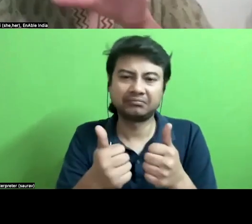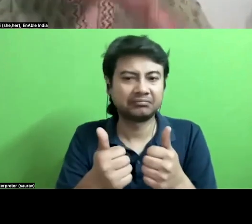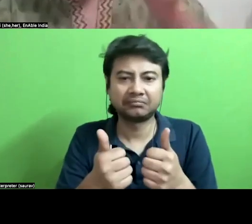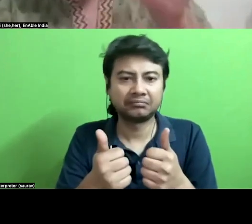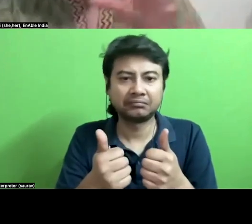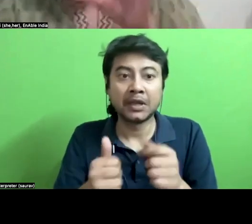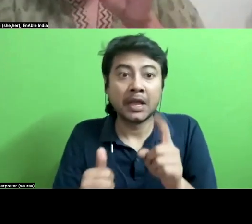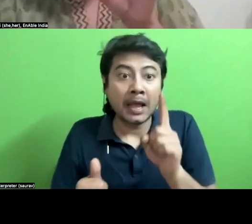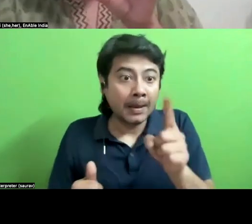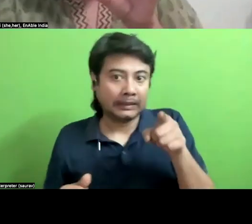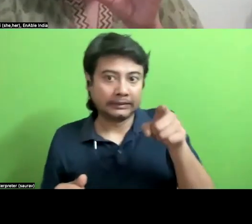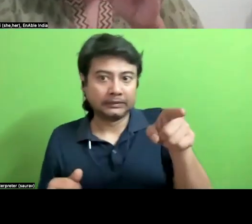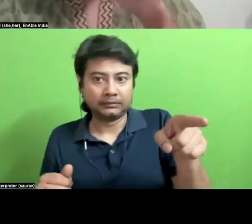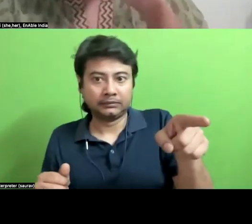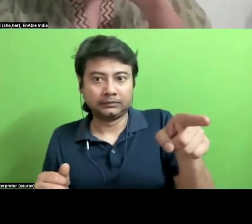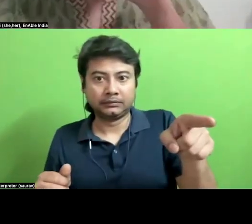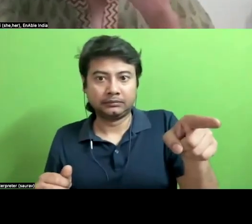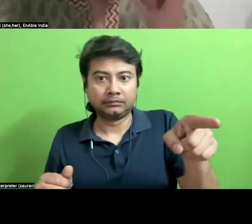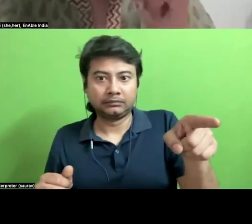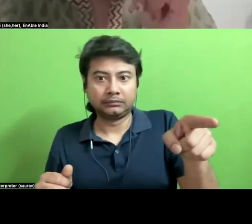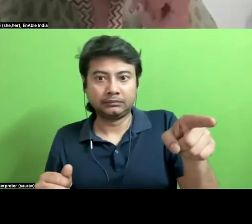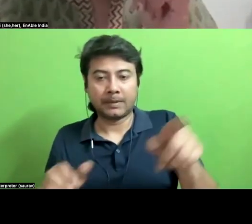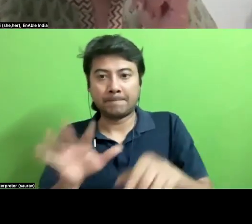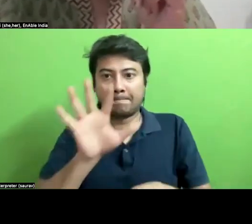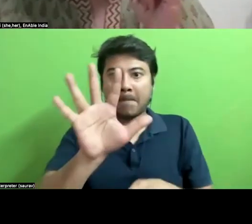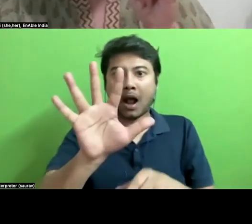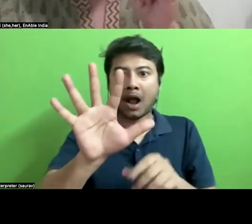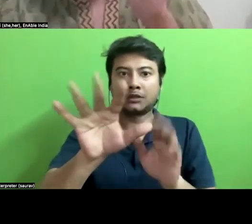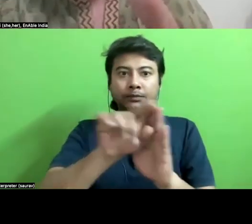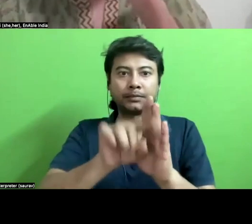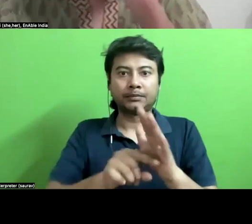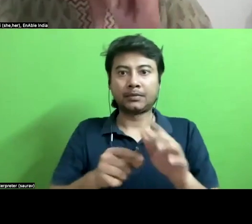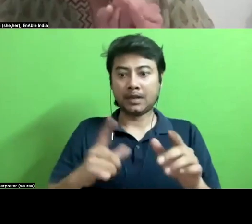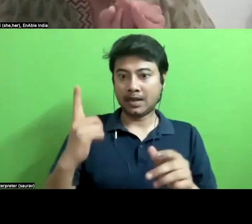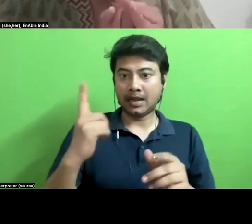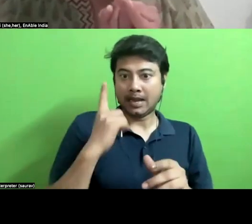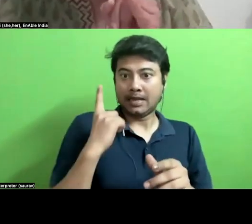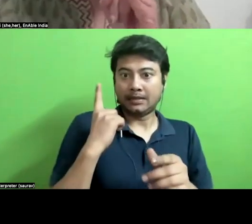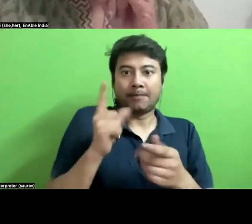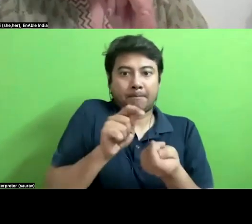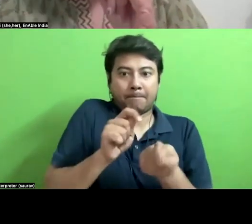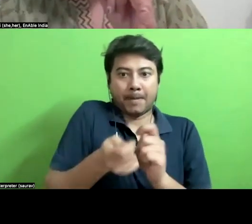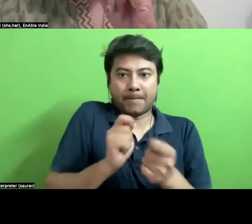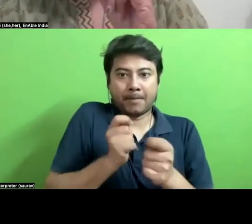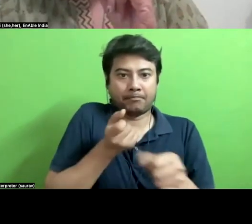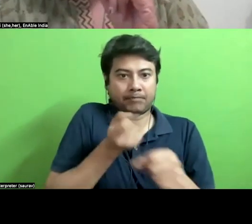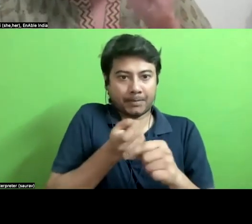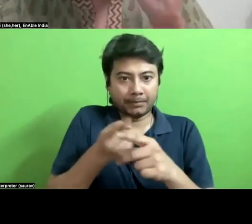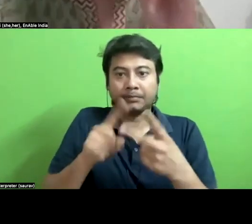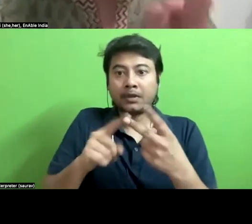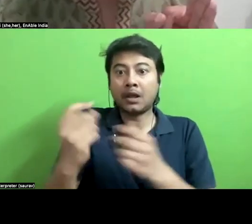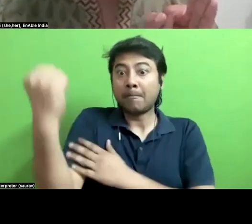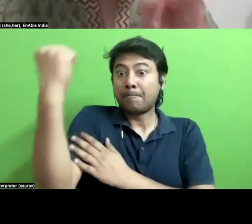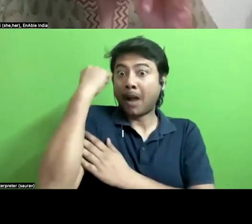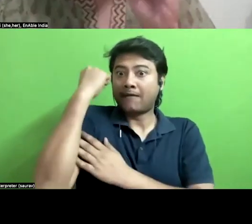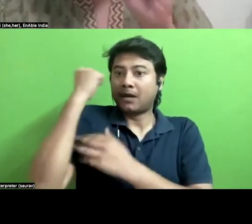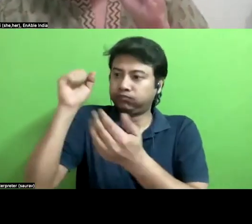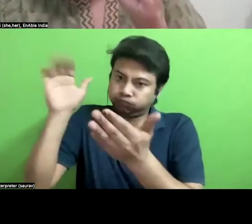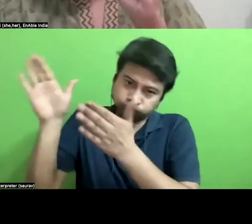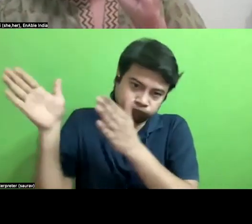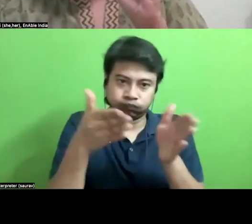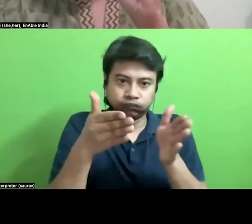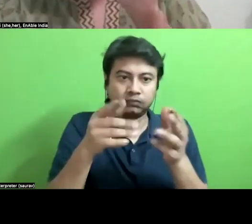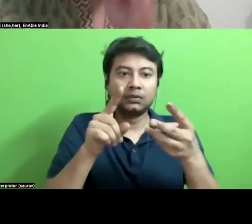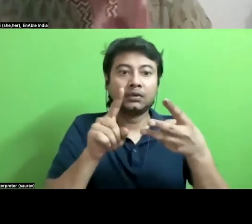the 5 principles that I've spoken about: adaptive leadership, reconfiguring power, equipping the problem